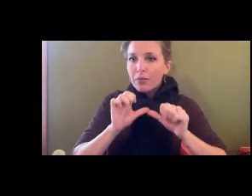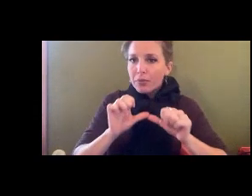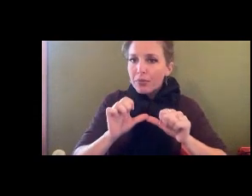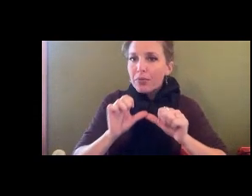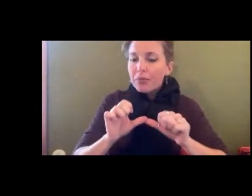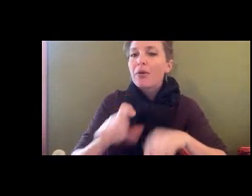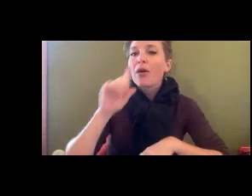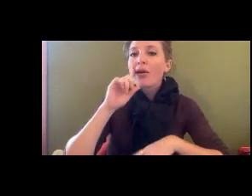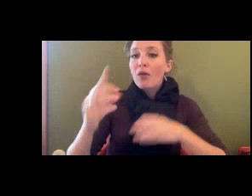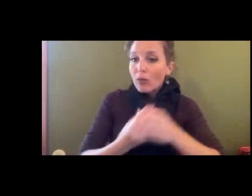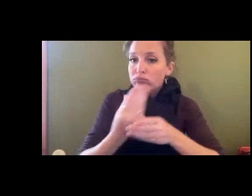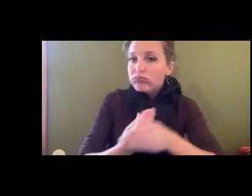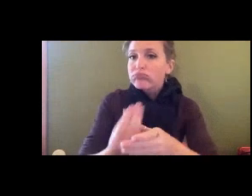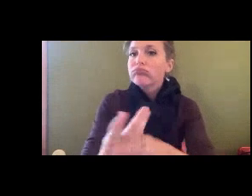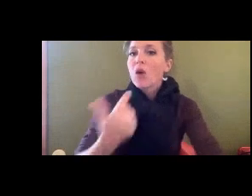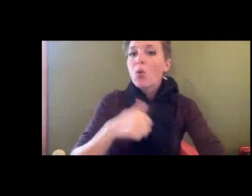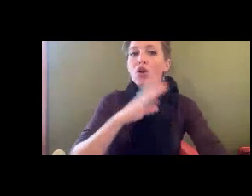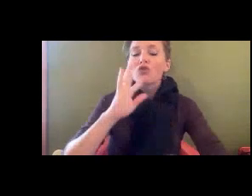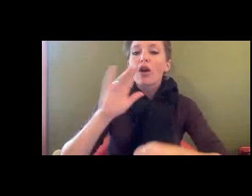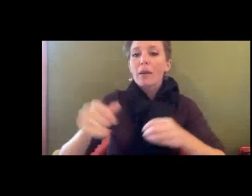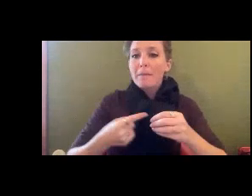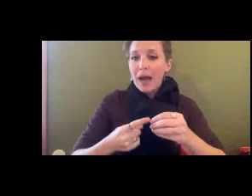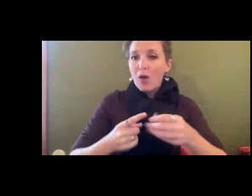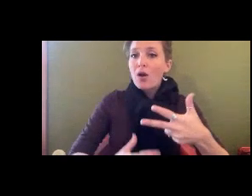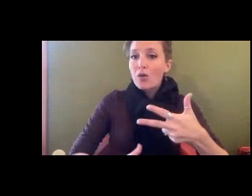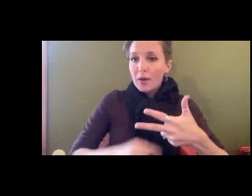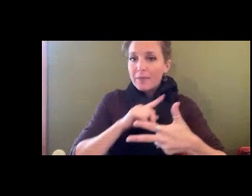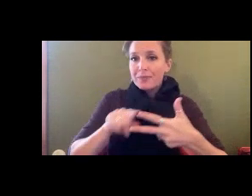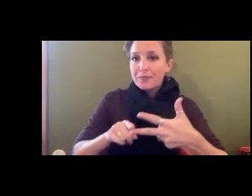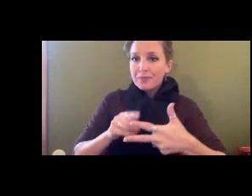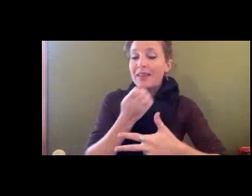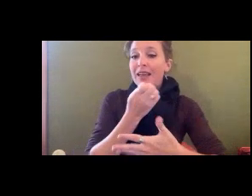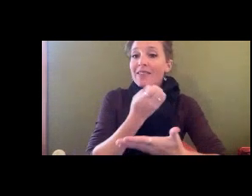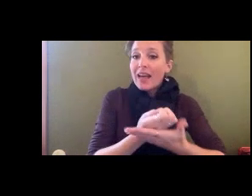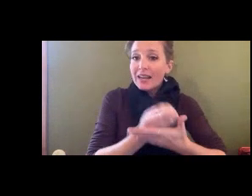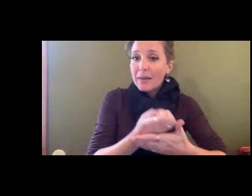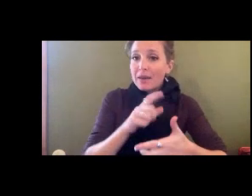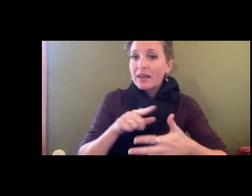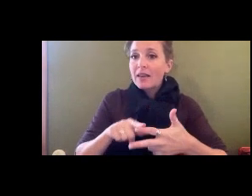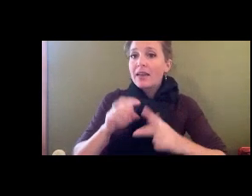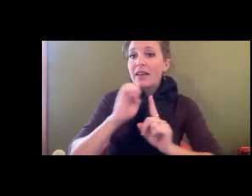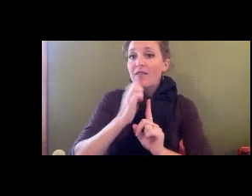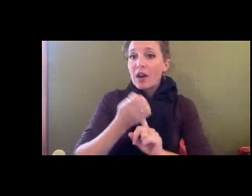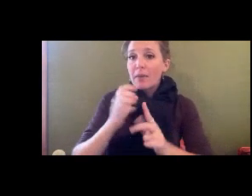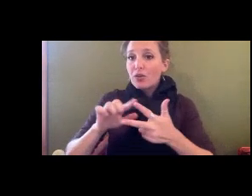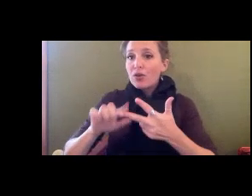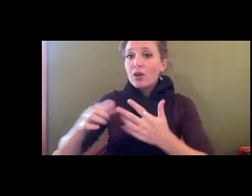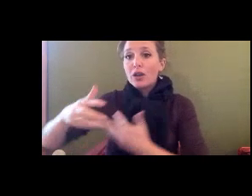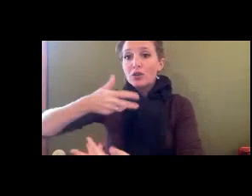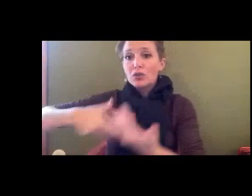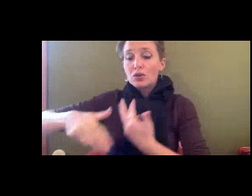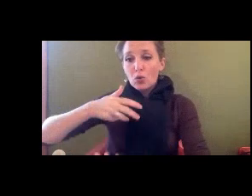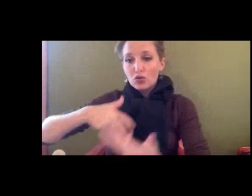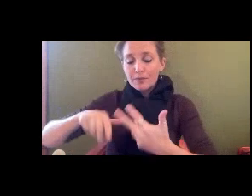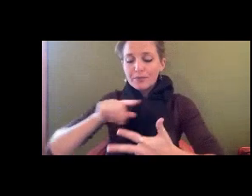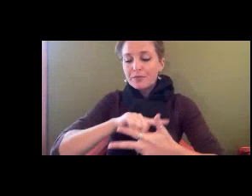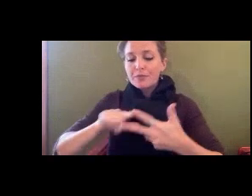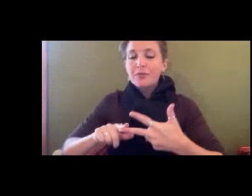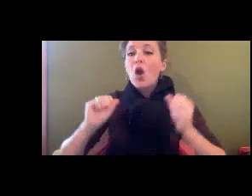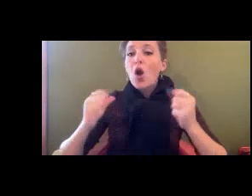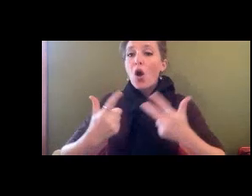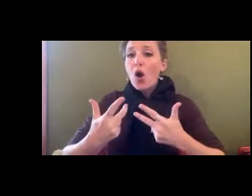the 3 dimensions of sustainable development: the economic, the environmental, and the social. We want to look at all 3